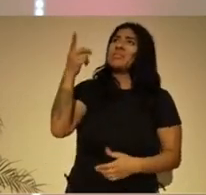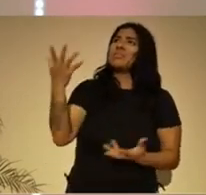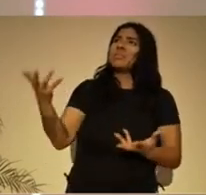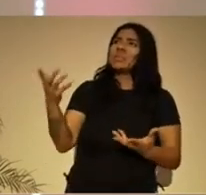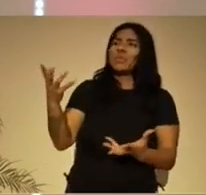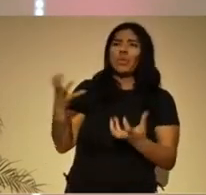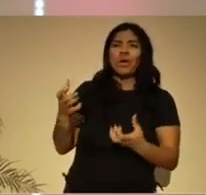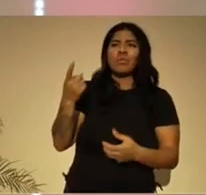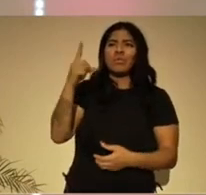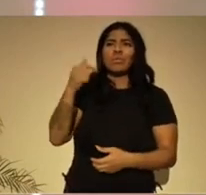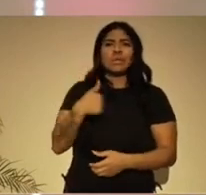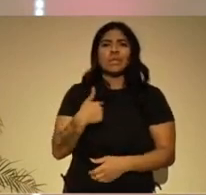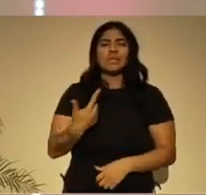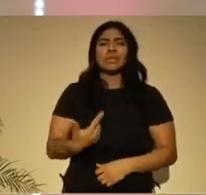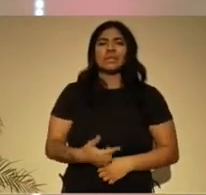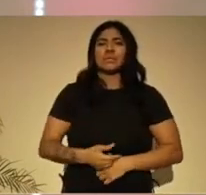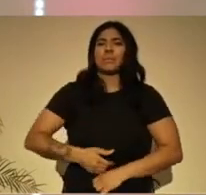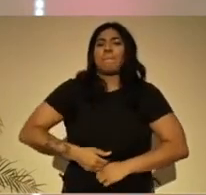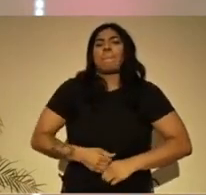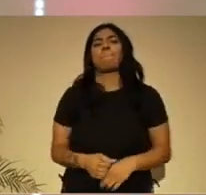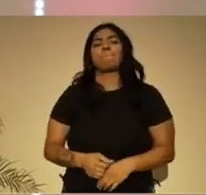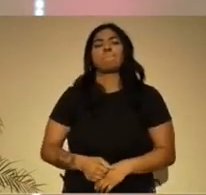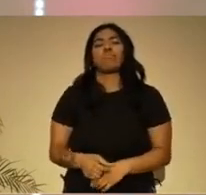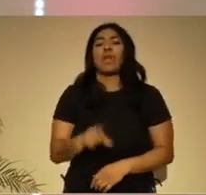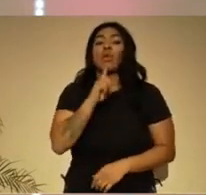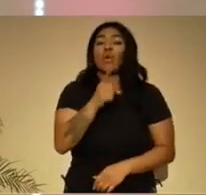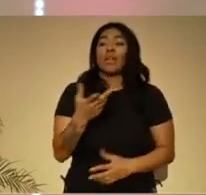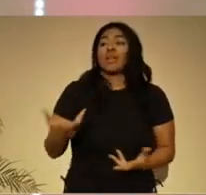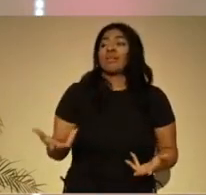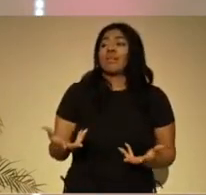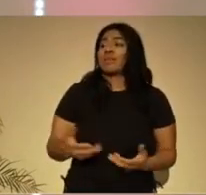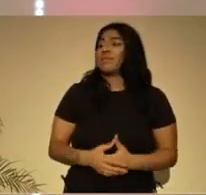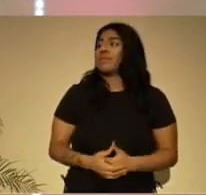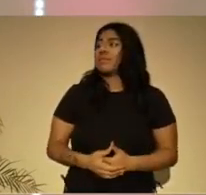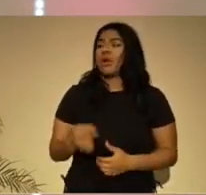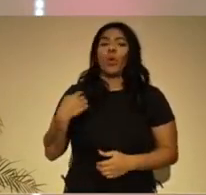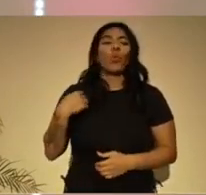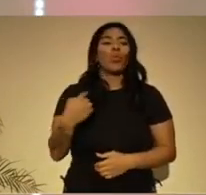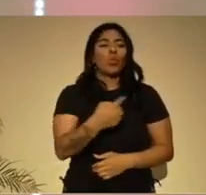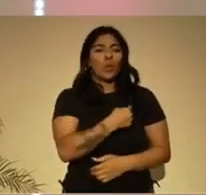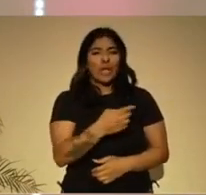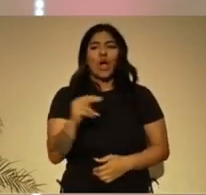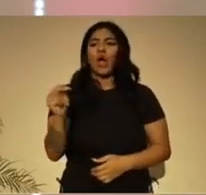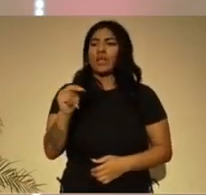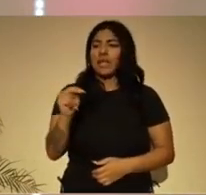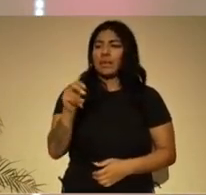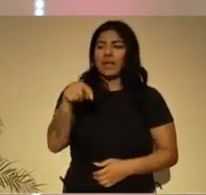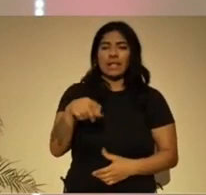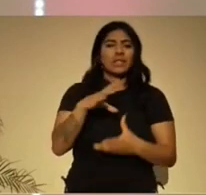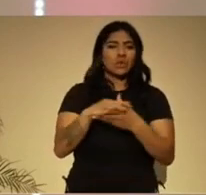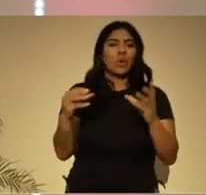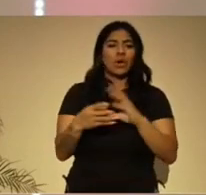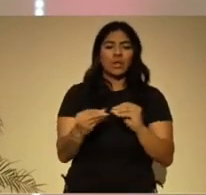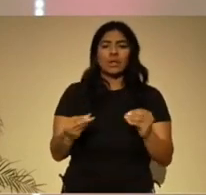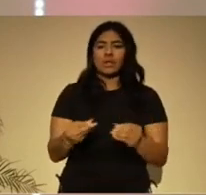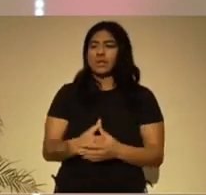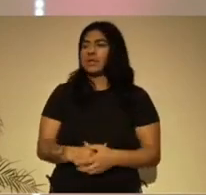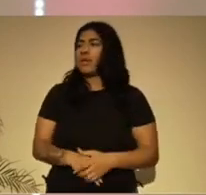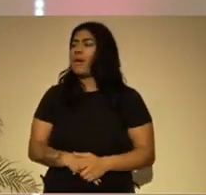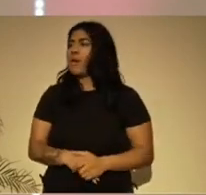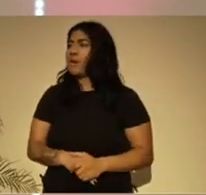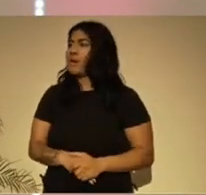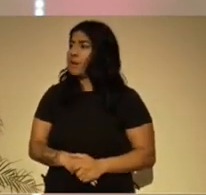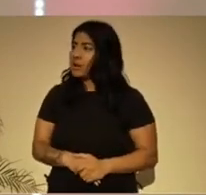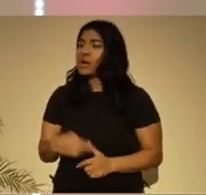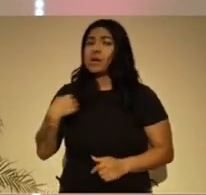want for me? The reality of it is that you and I, we're Nicodemus. We're the Nicodemus in the story.